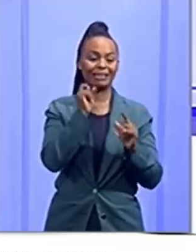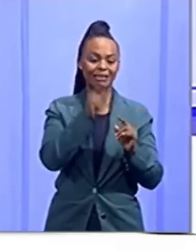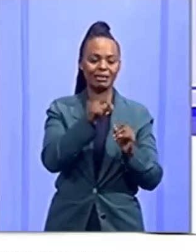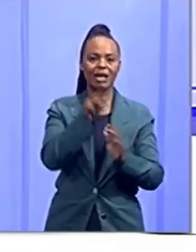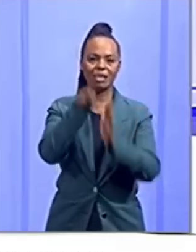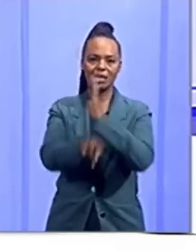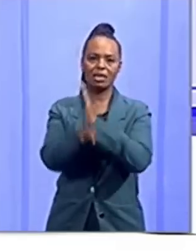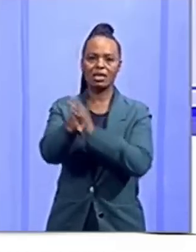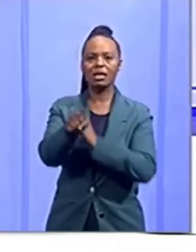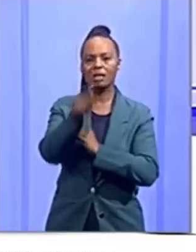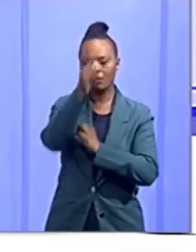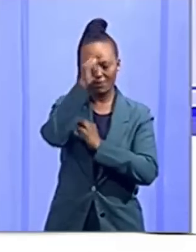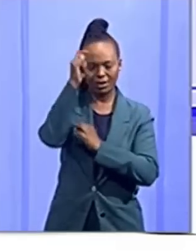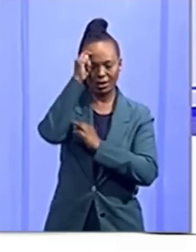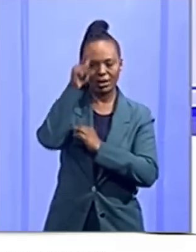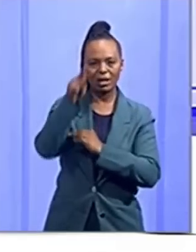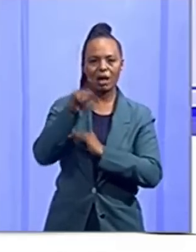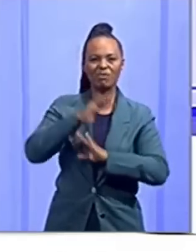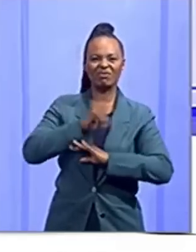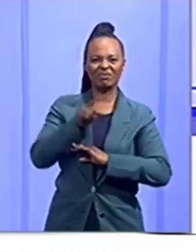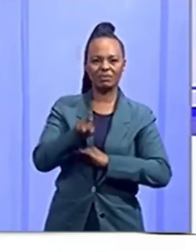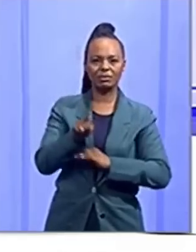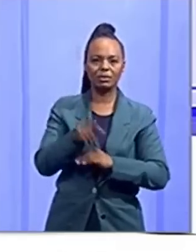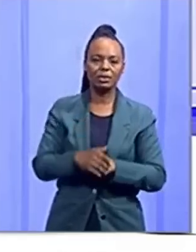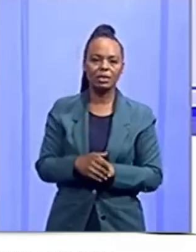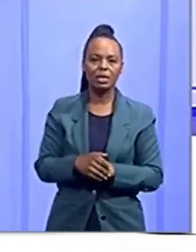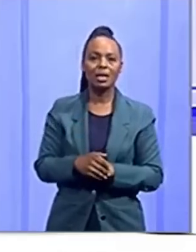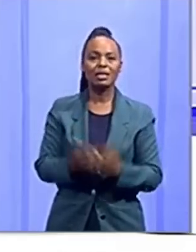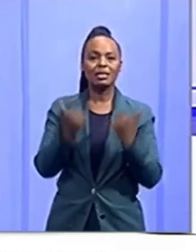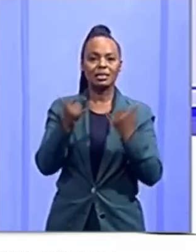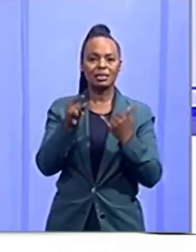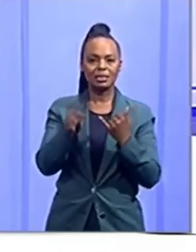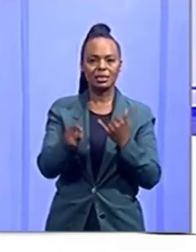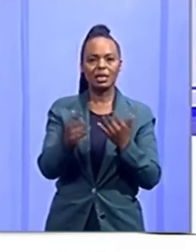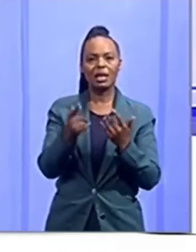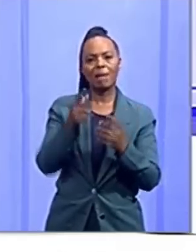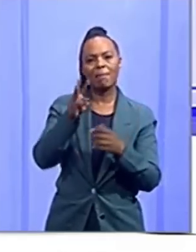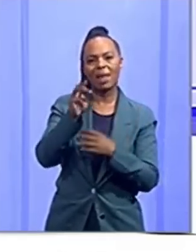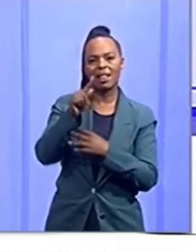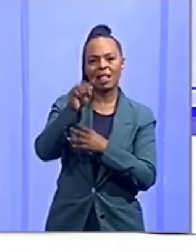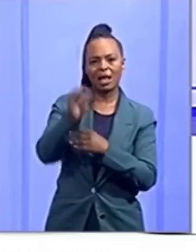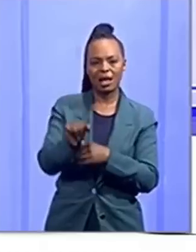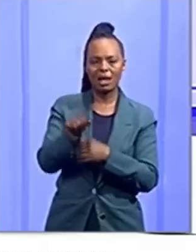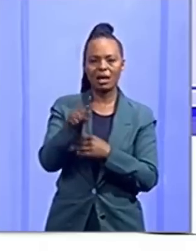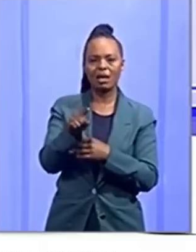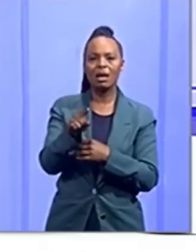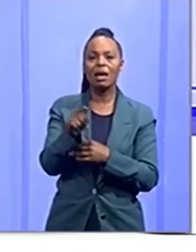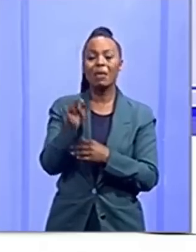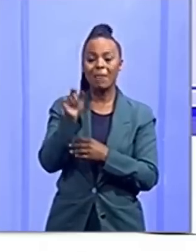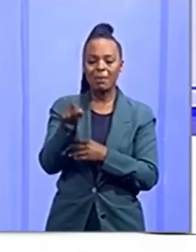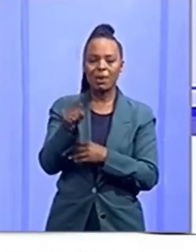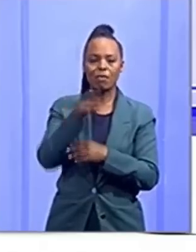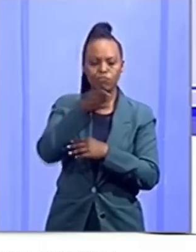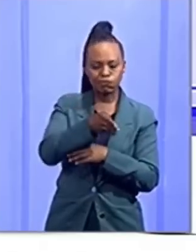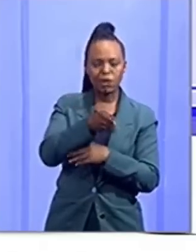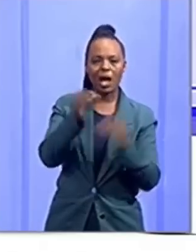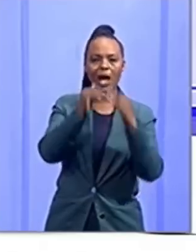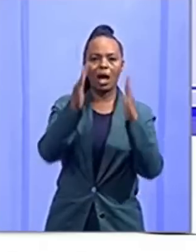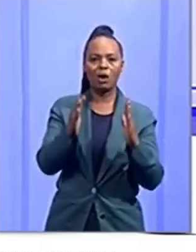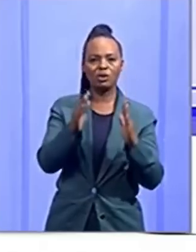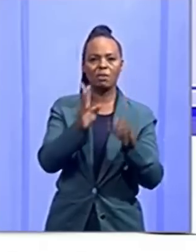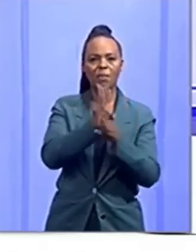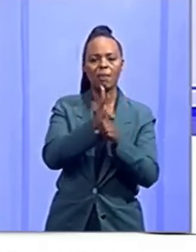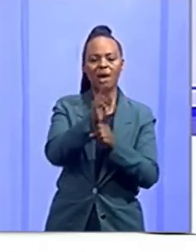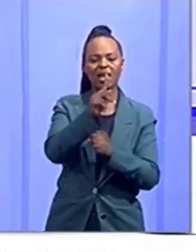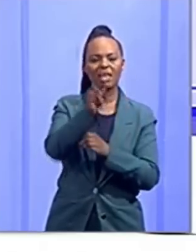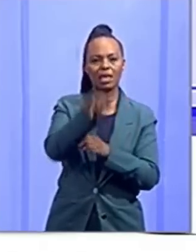ya dinao ya Bafana. Madlala e ne e le yo mongwe wa ba baneng ba le kwa ntlong ya mmagwe Kelly Khumalo kwa Vosloorus